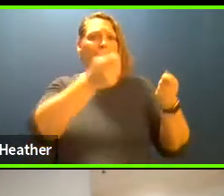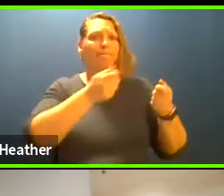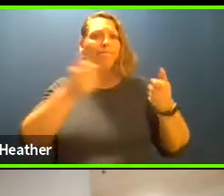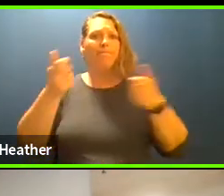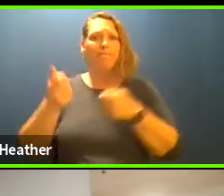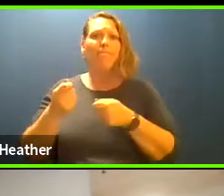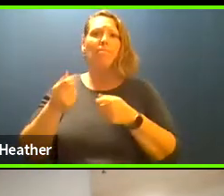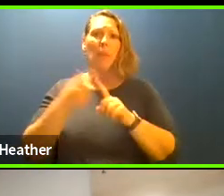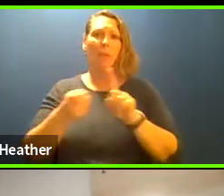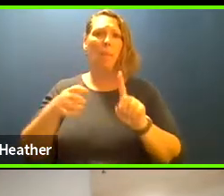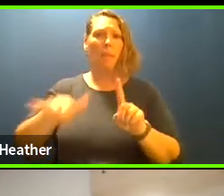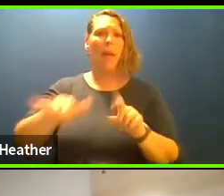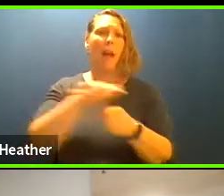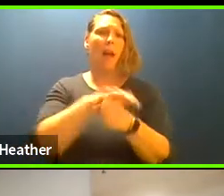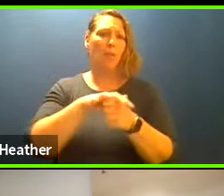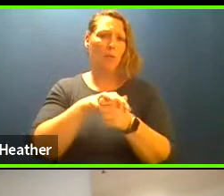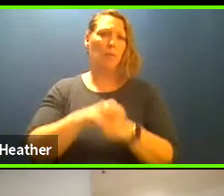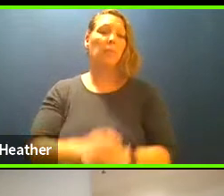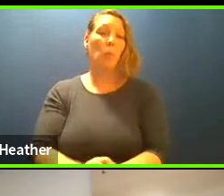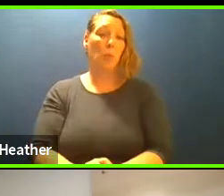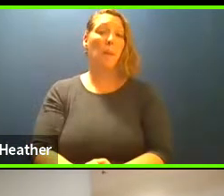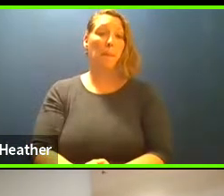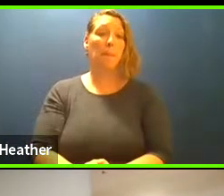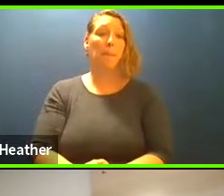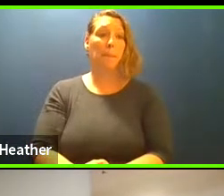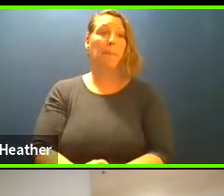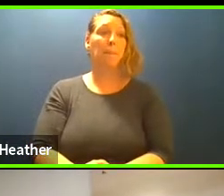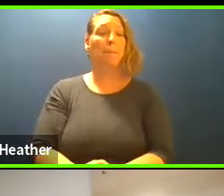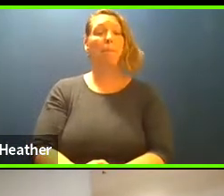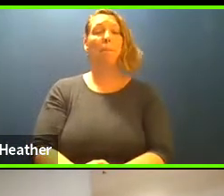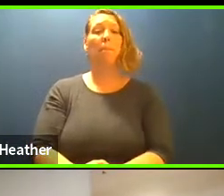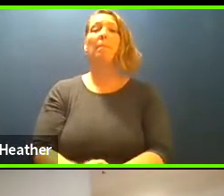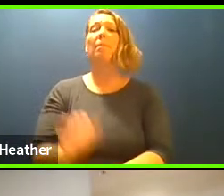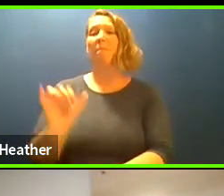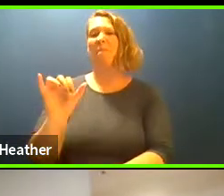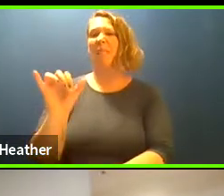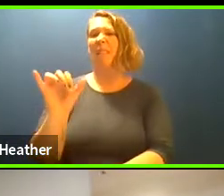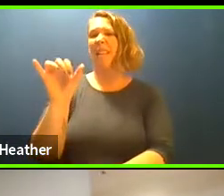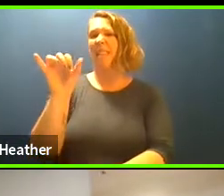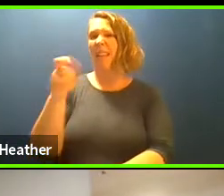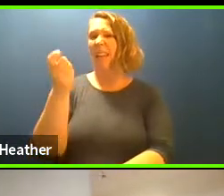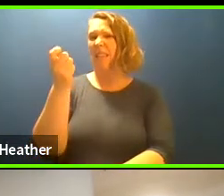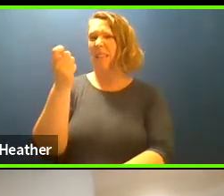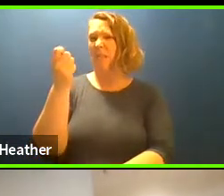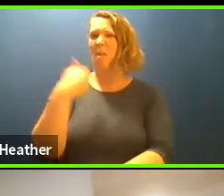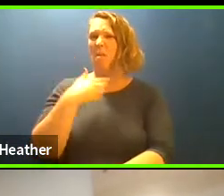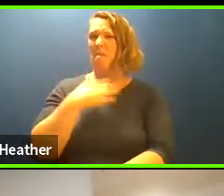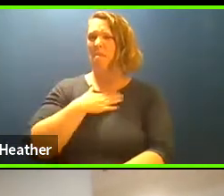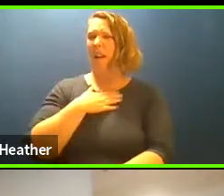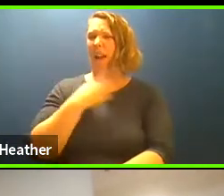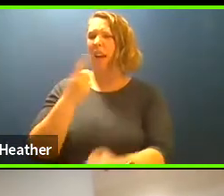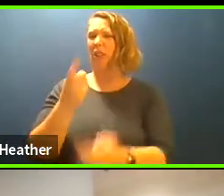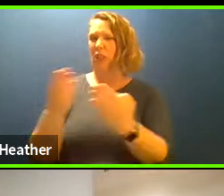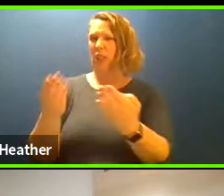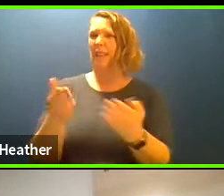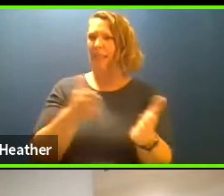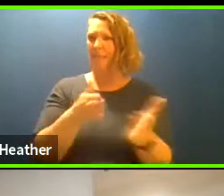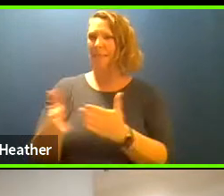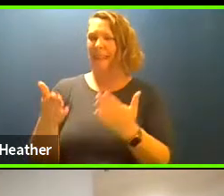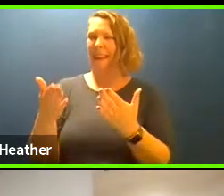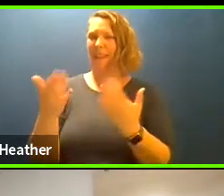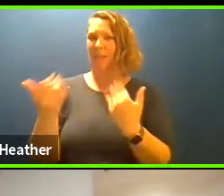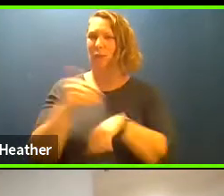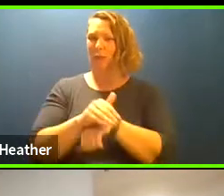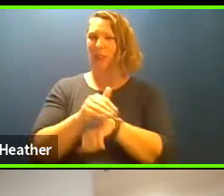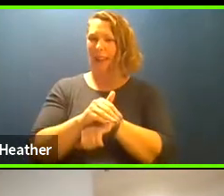candidates. Okay. And that kind of touches is similar to a suggestion I was going to make tonight in